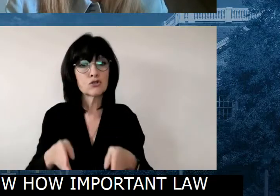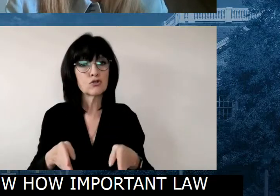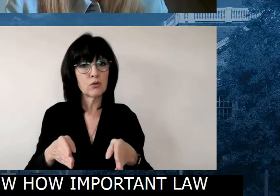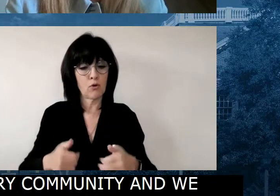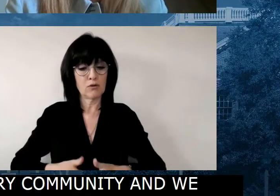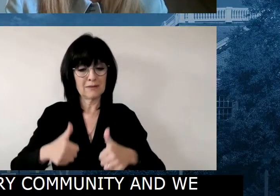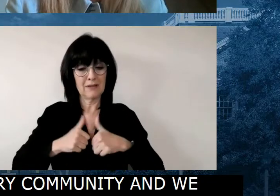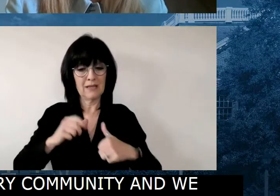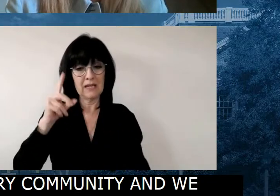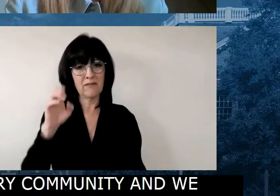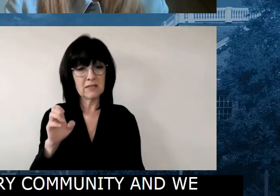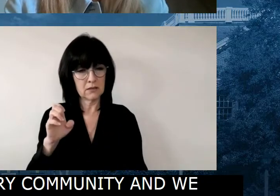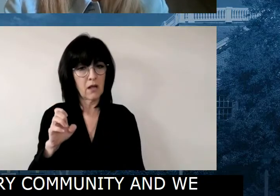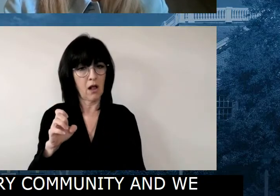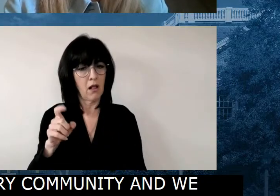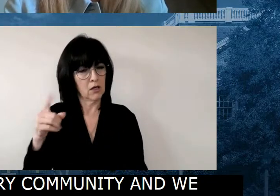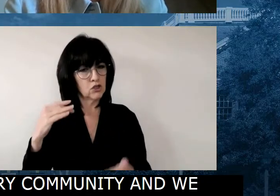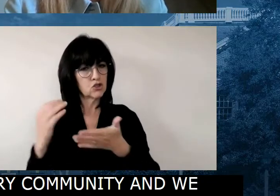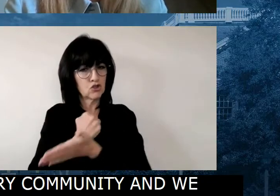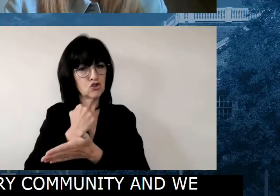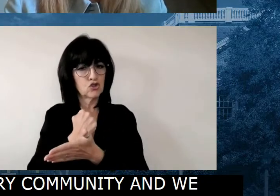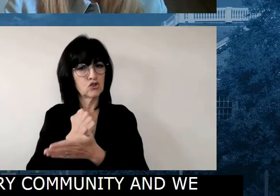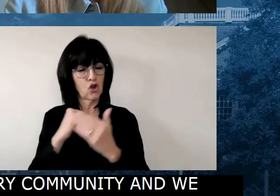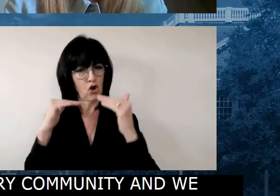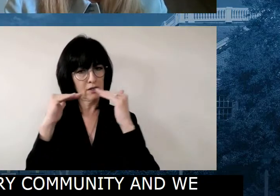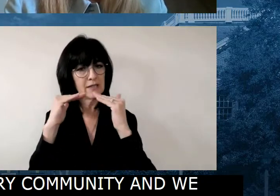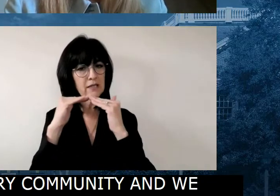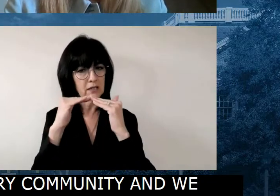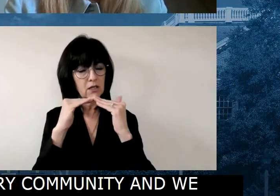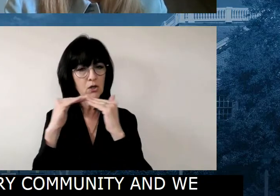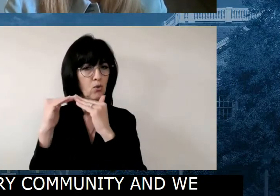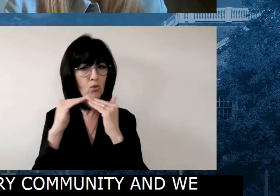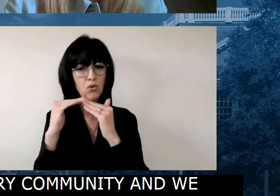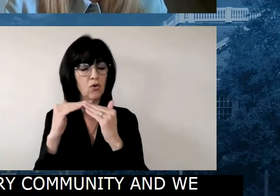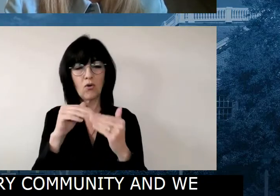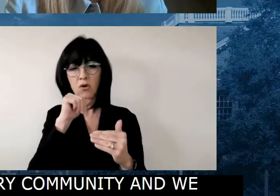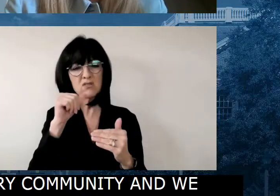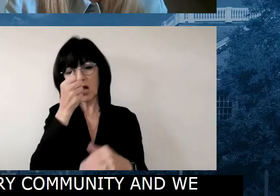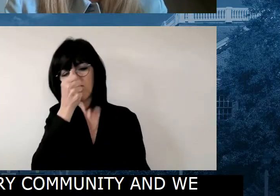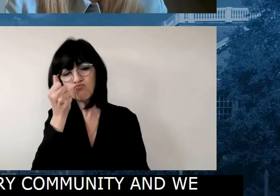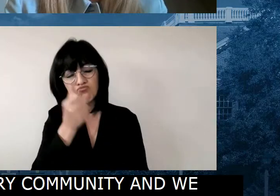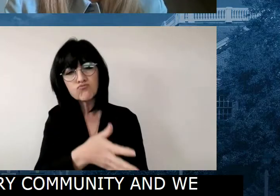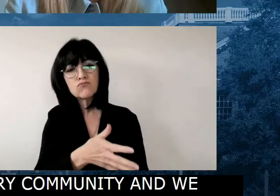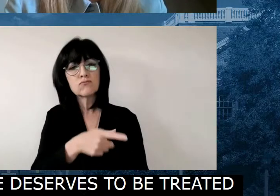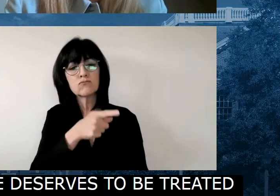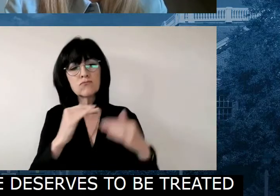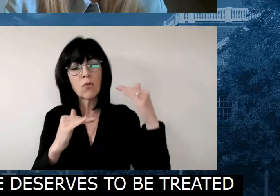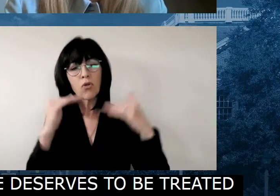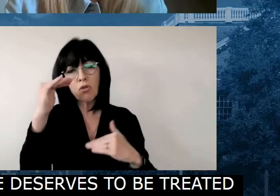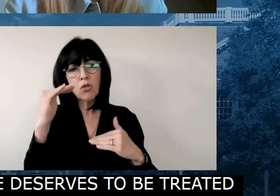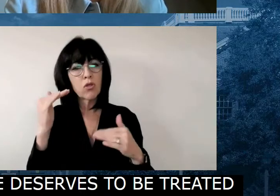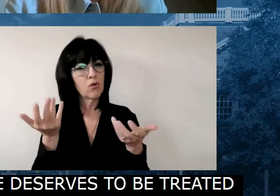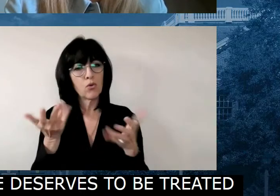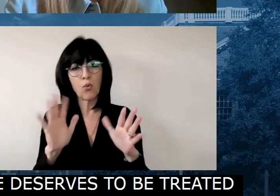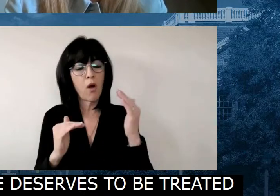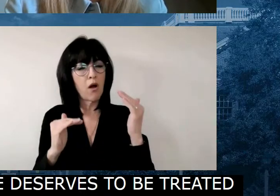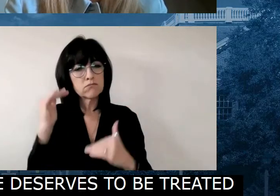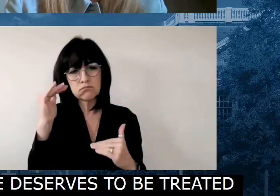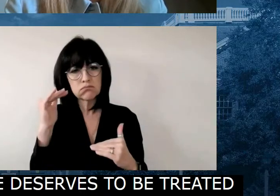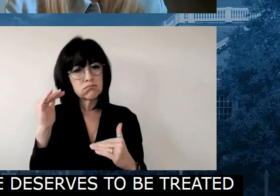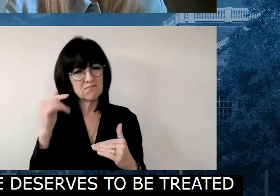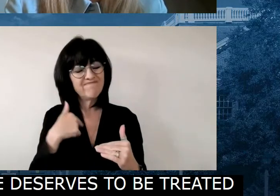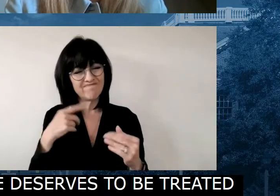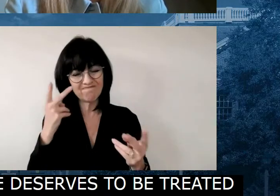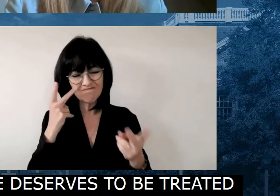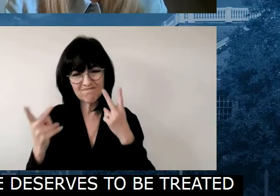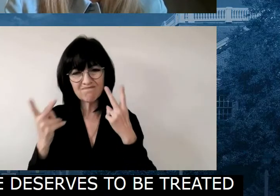equally by law enforcement. And we've seen too many incidents where people have been killed